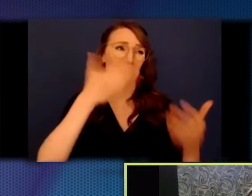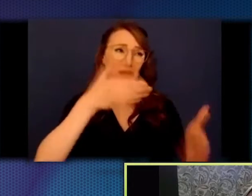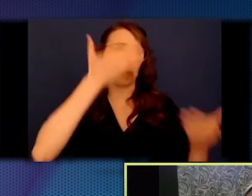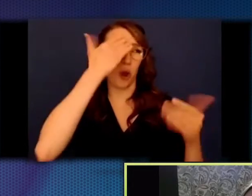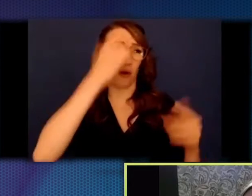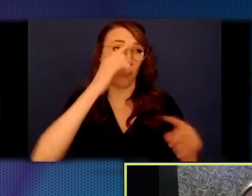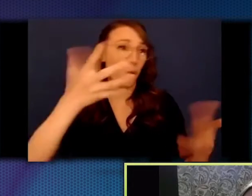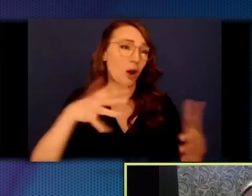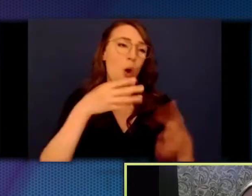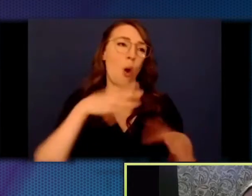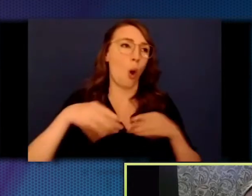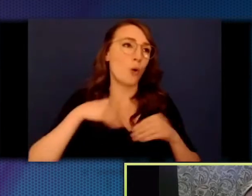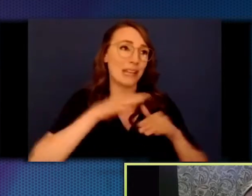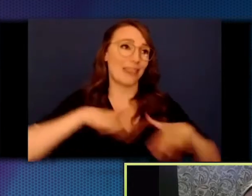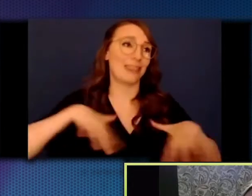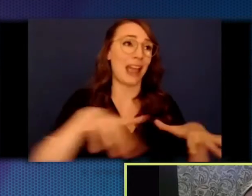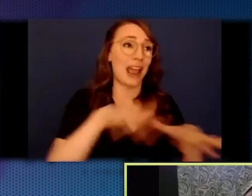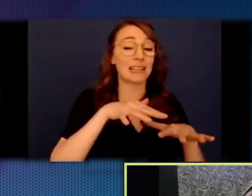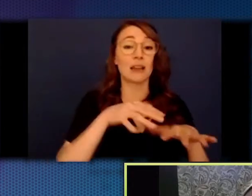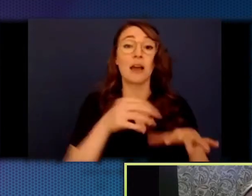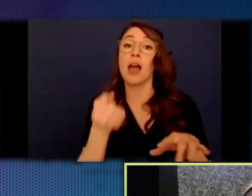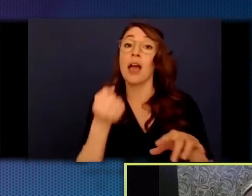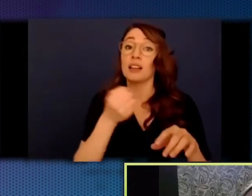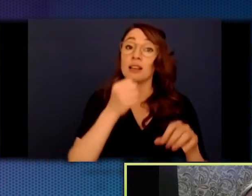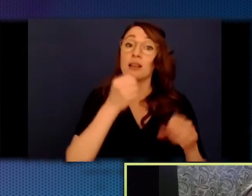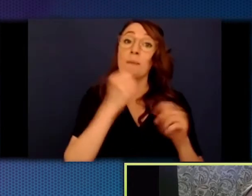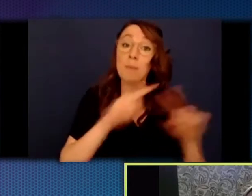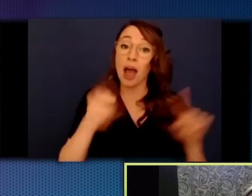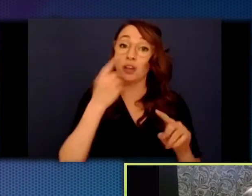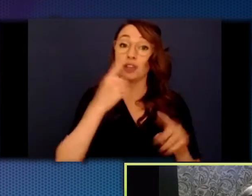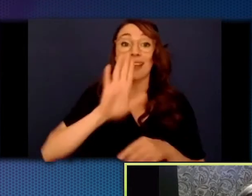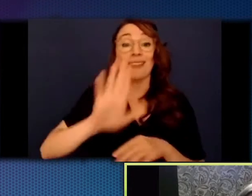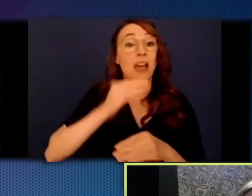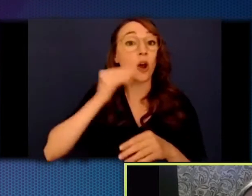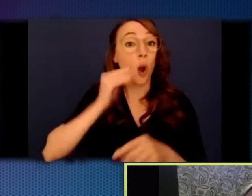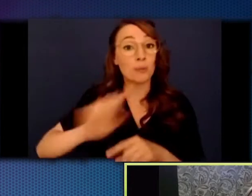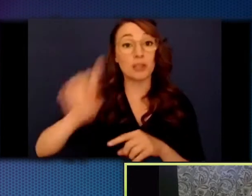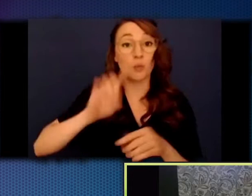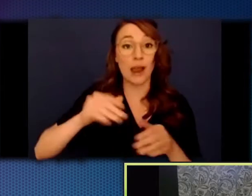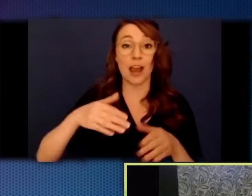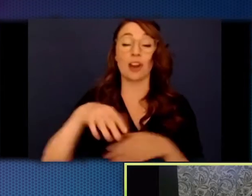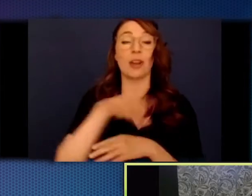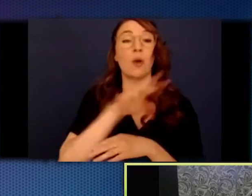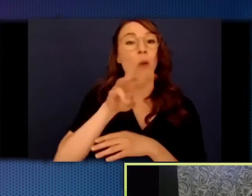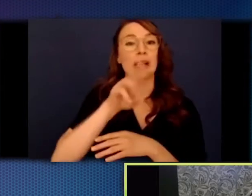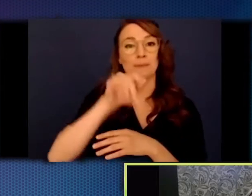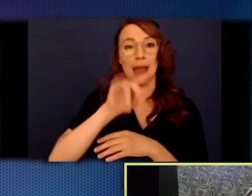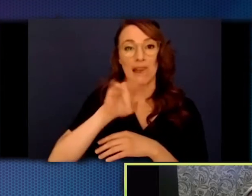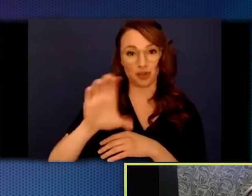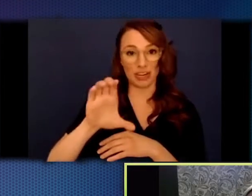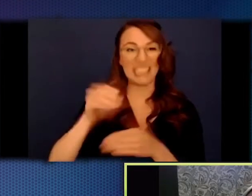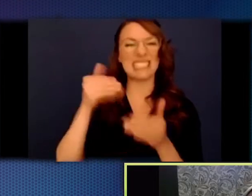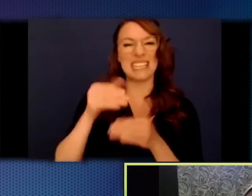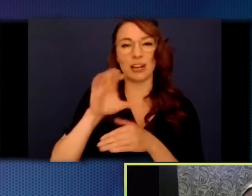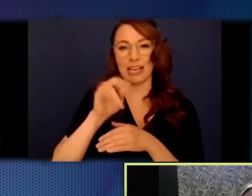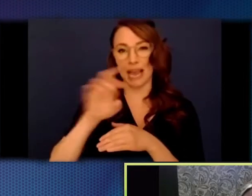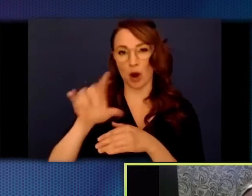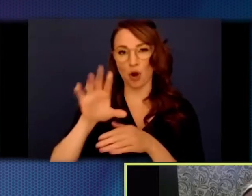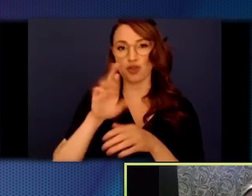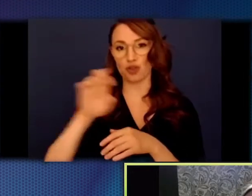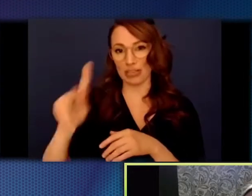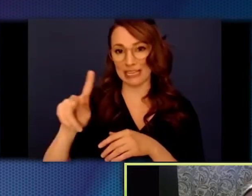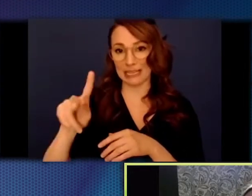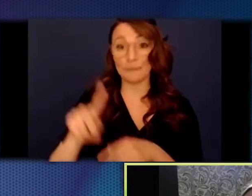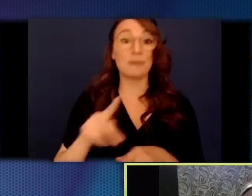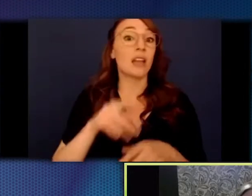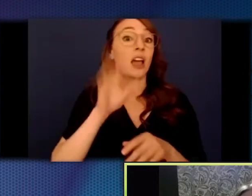but they settled down along West Patrick Street on the banks of Carroll's Creek in their now famous abode. Half was a shop for John's leather